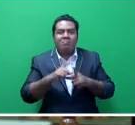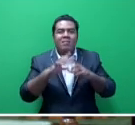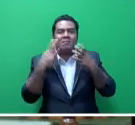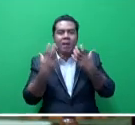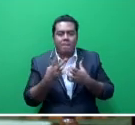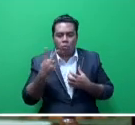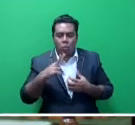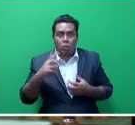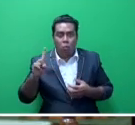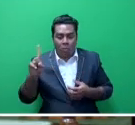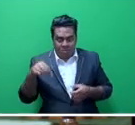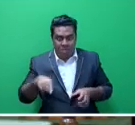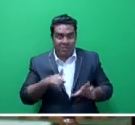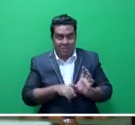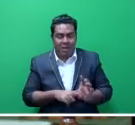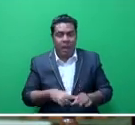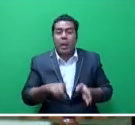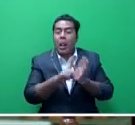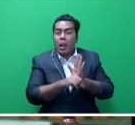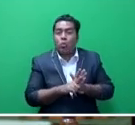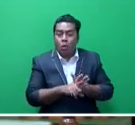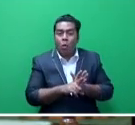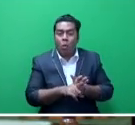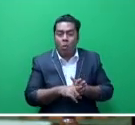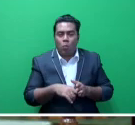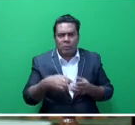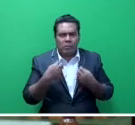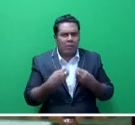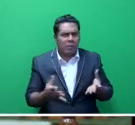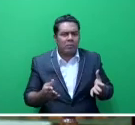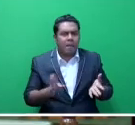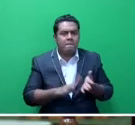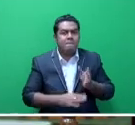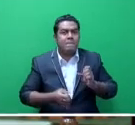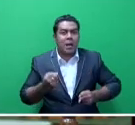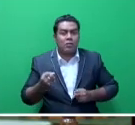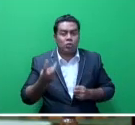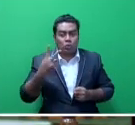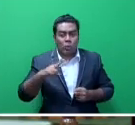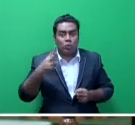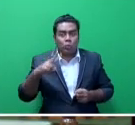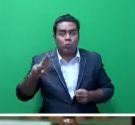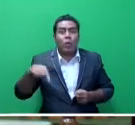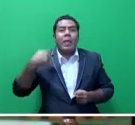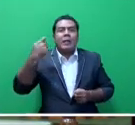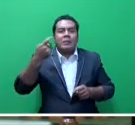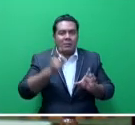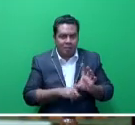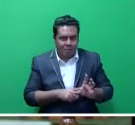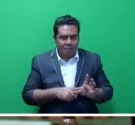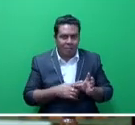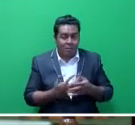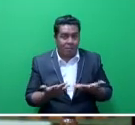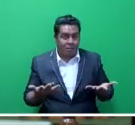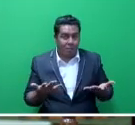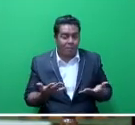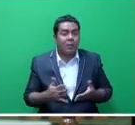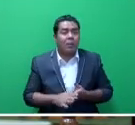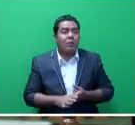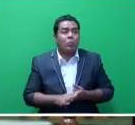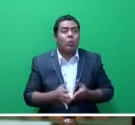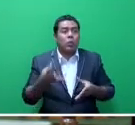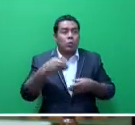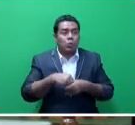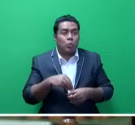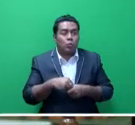2021, while the Lautoka Hospital is scheduled to commence operations in March 2022, and its services from March 22 will